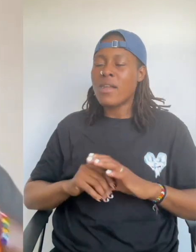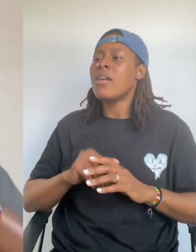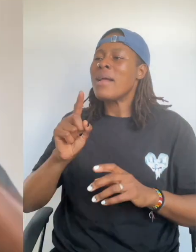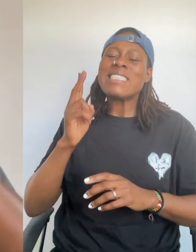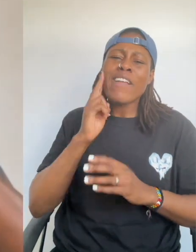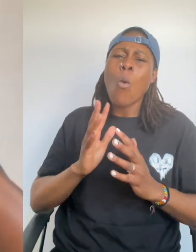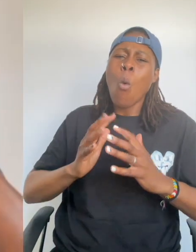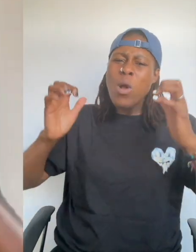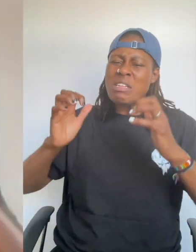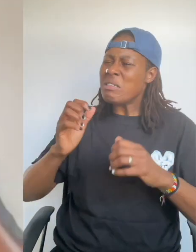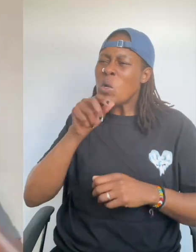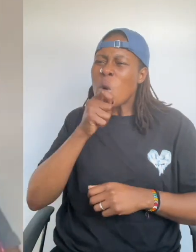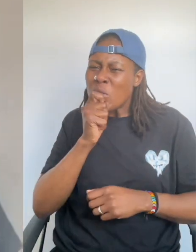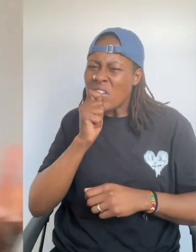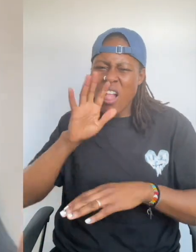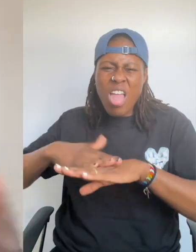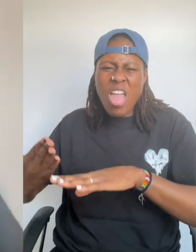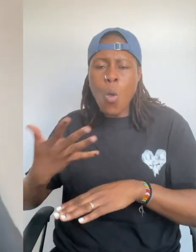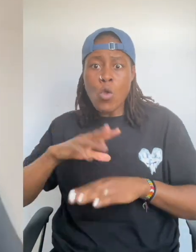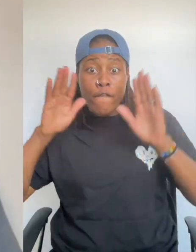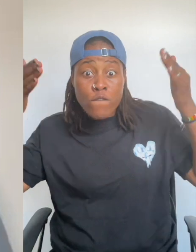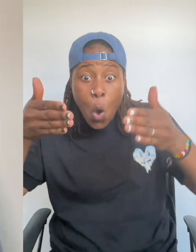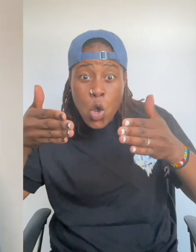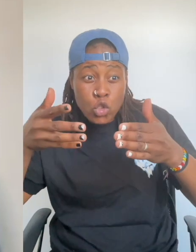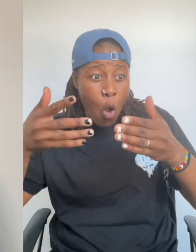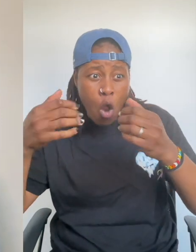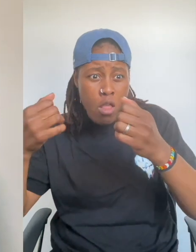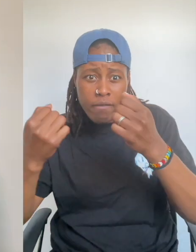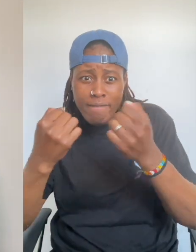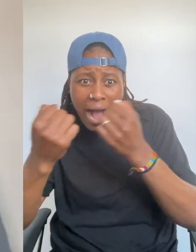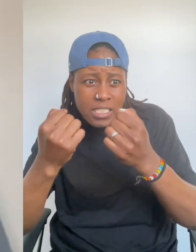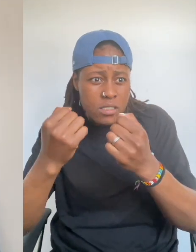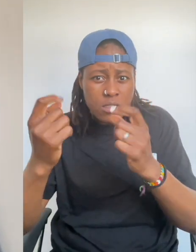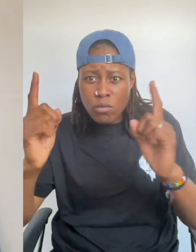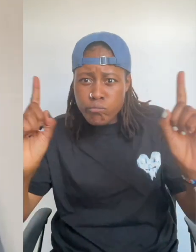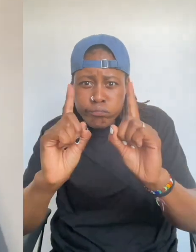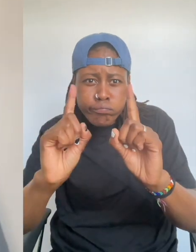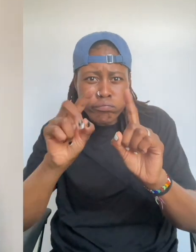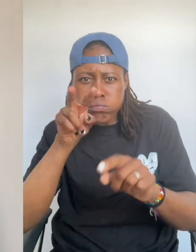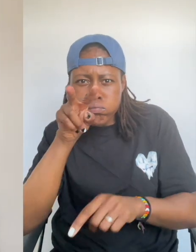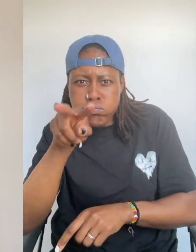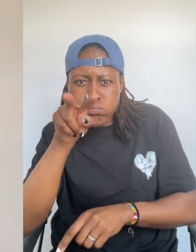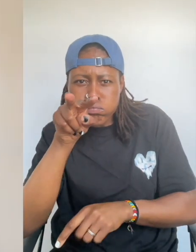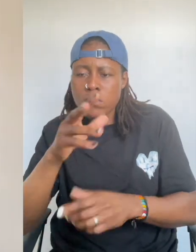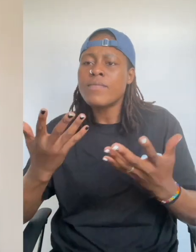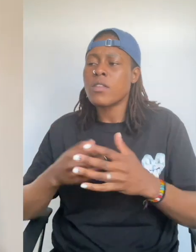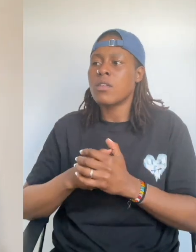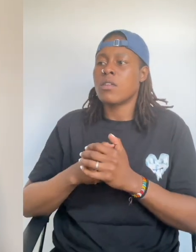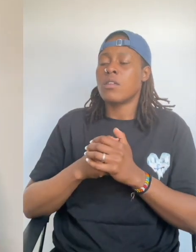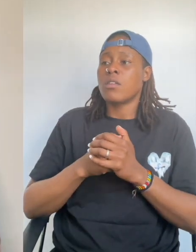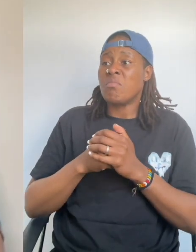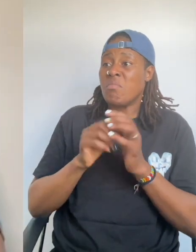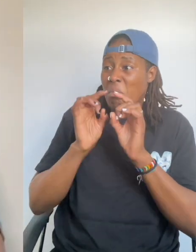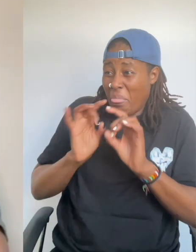deaf audience members, they're probably just going to want to focus on the action, even if, you know, there was commentary that I could hear. But